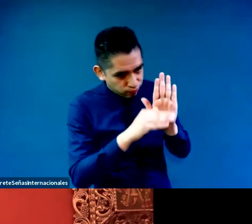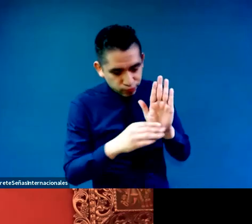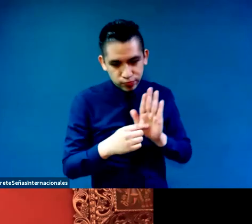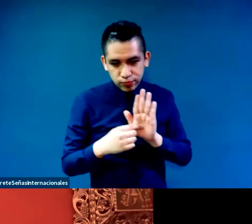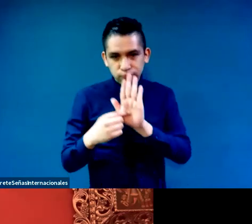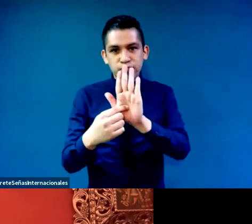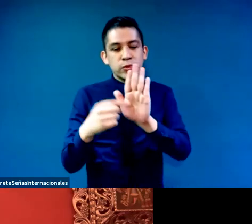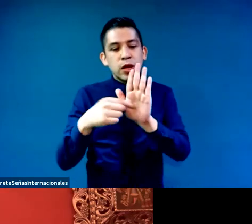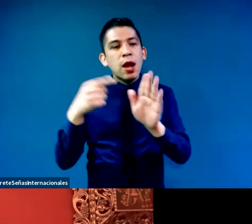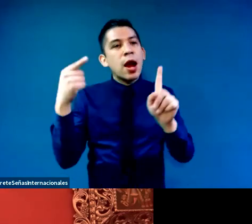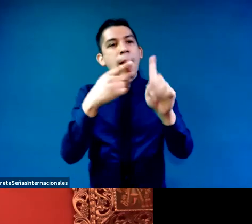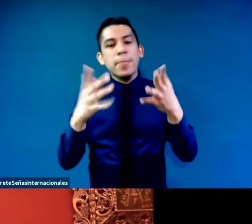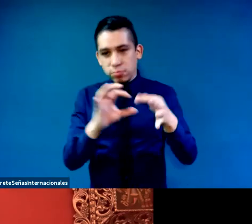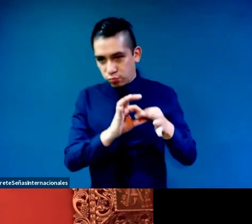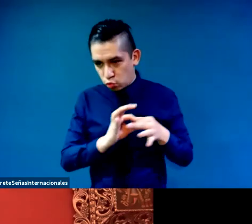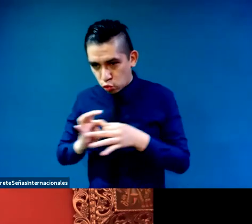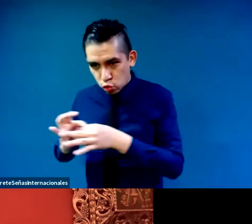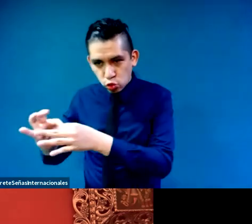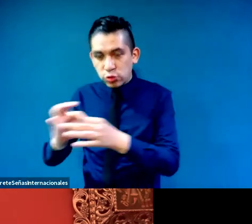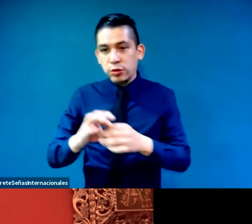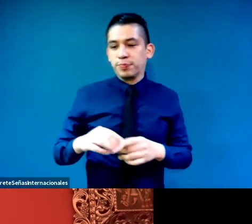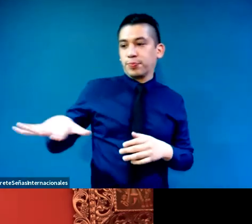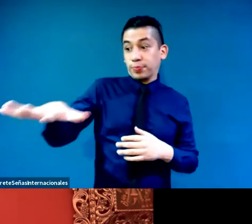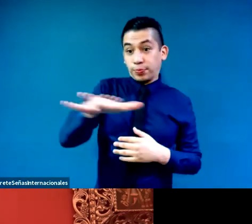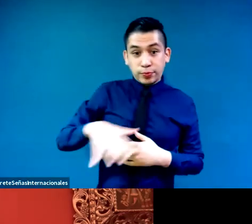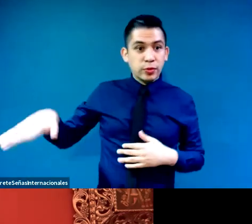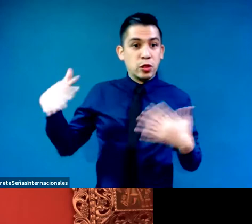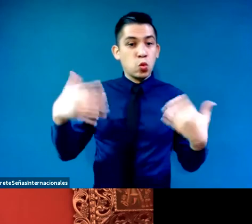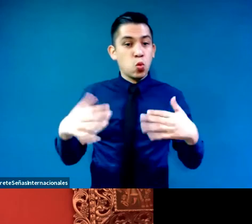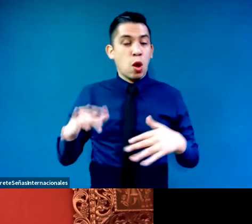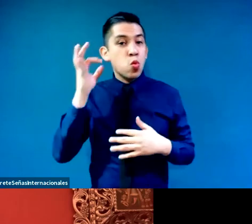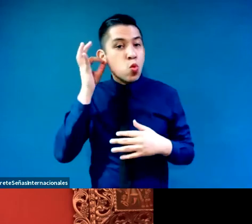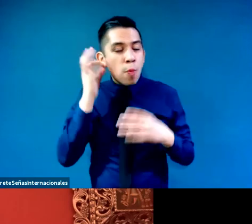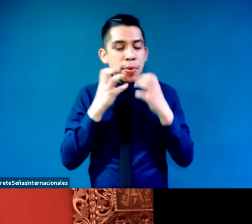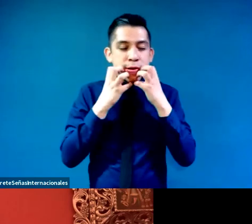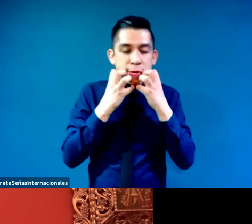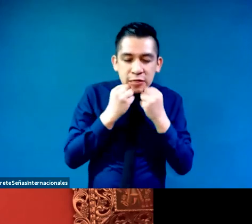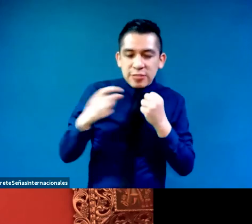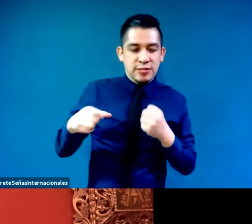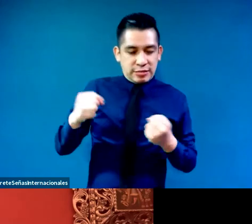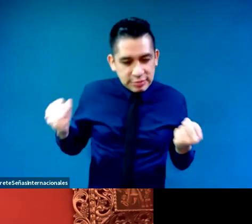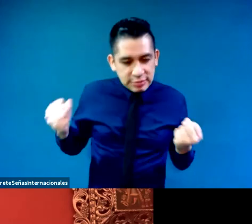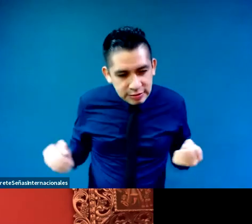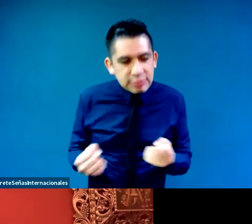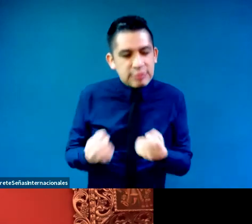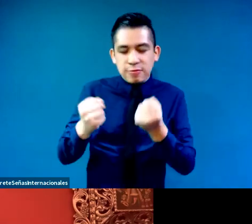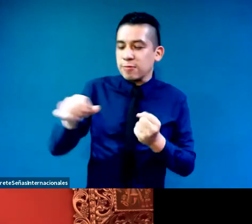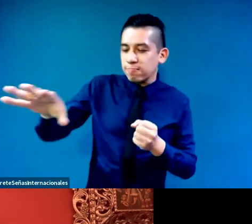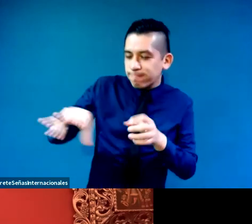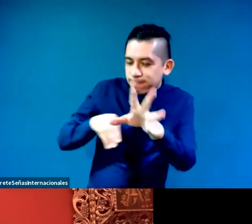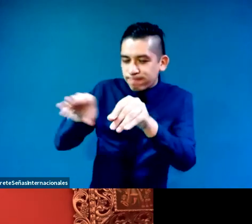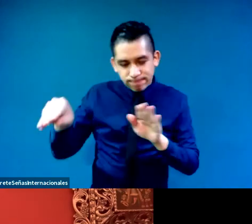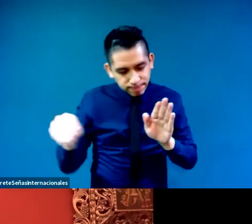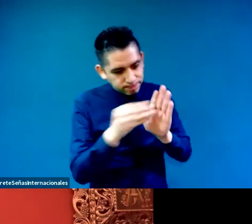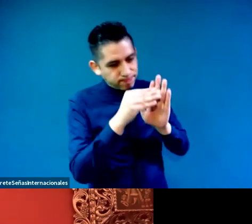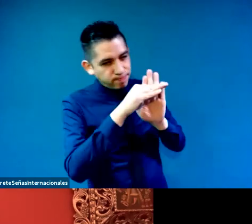hard work of coming up with the blueprints, which will form really a business plan for the world on economic justice